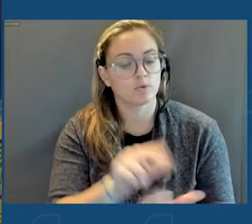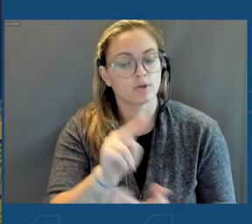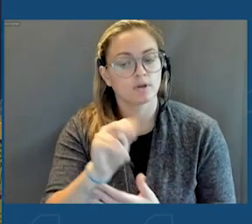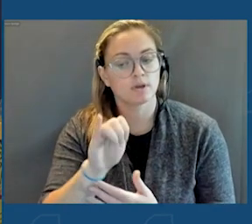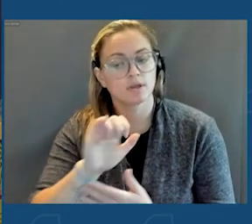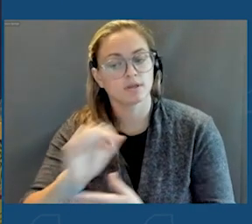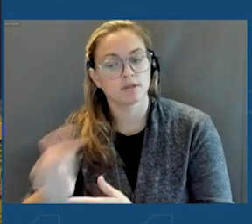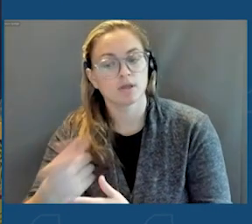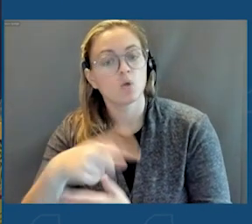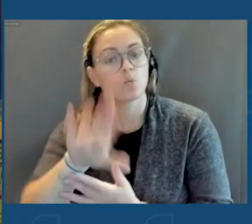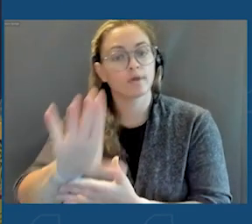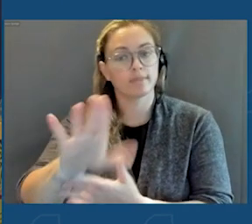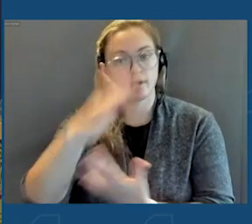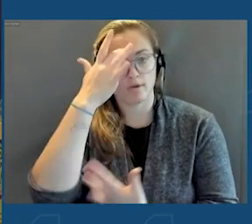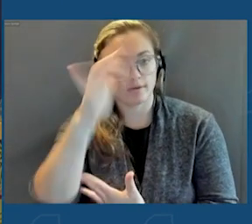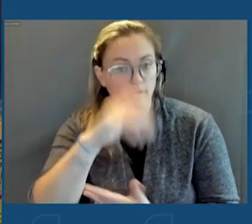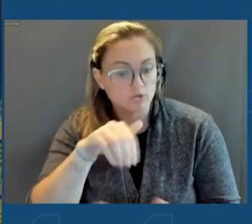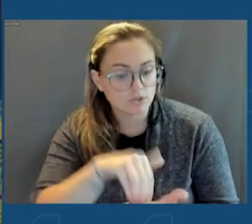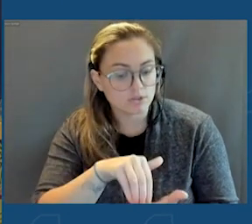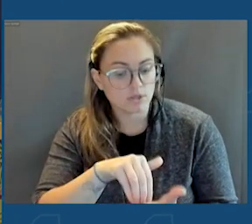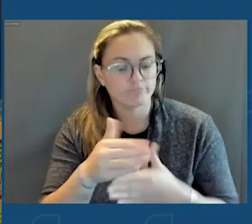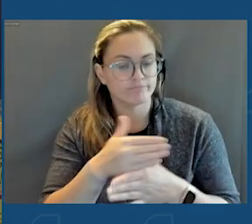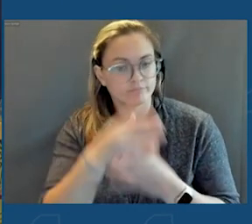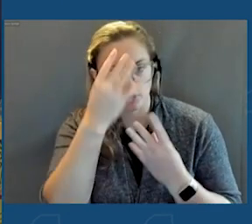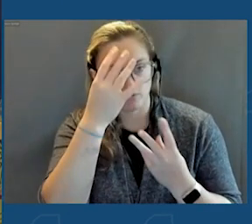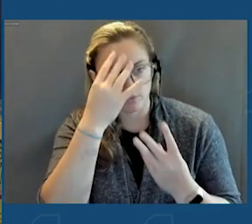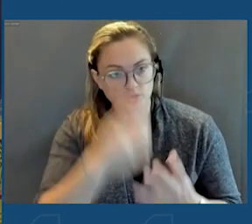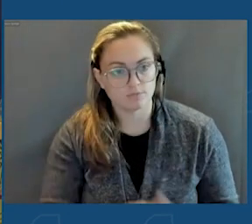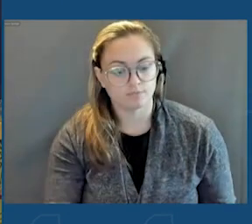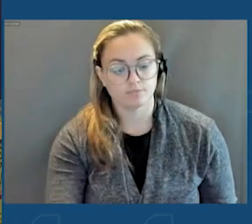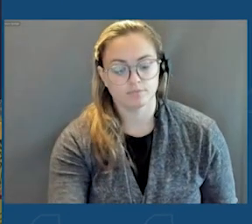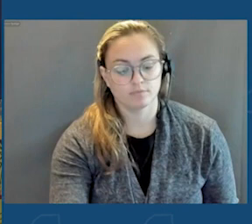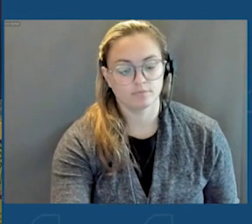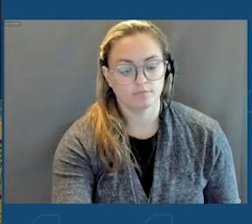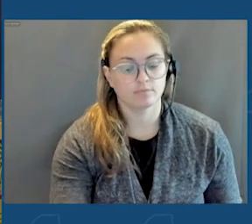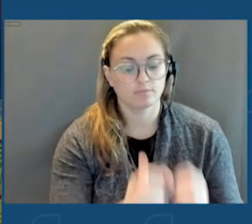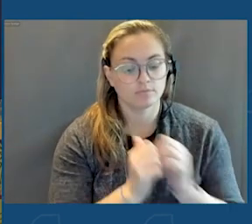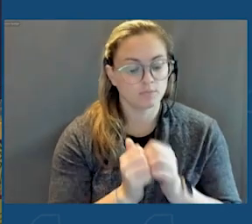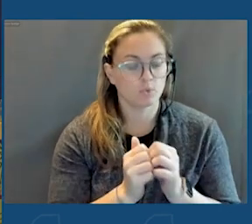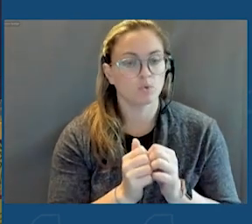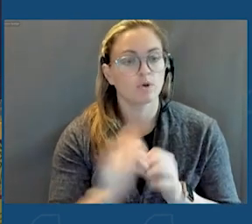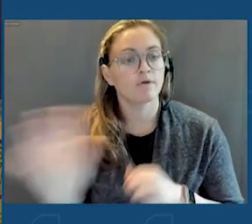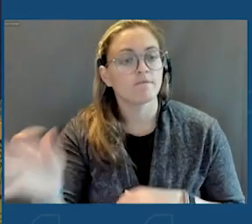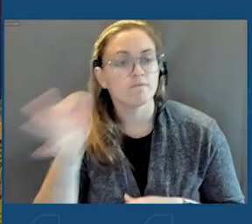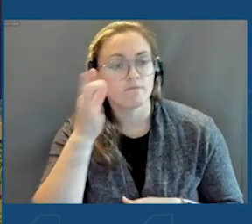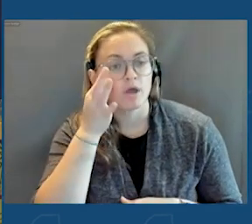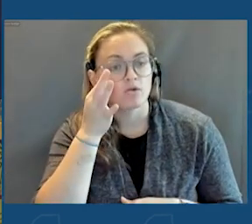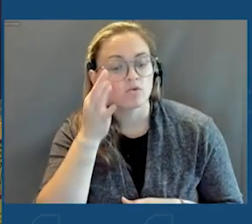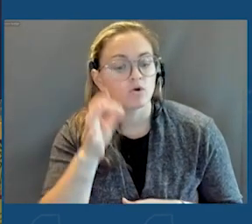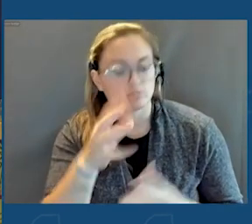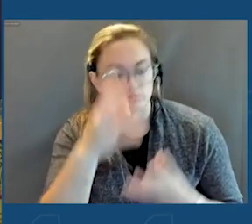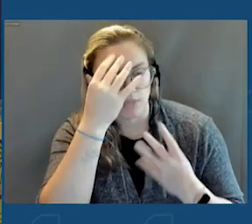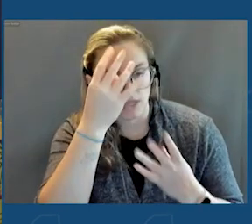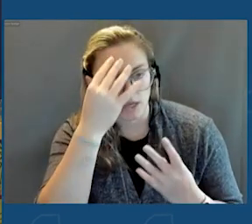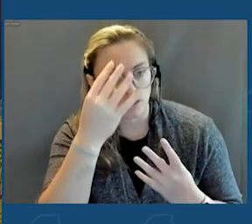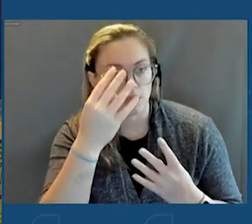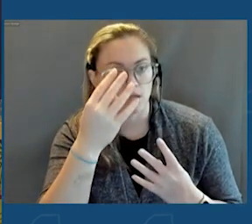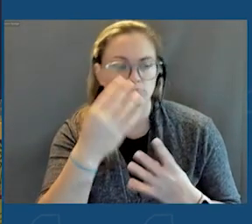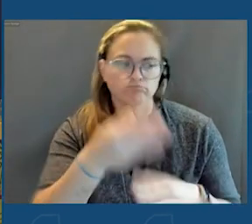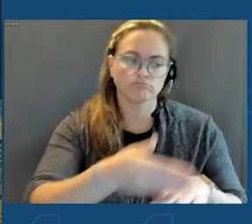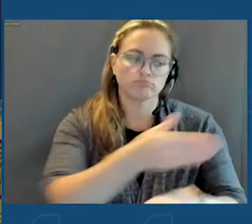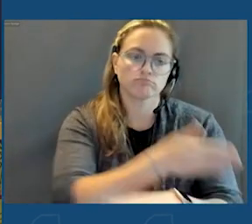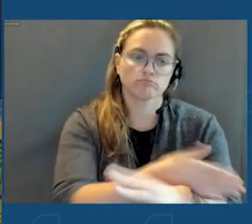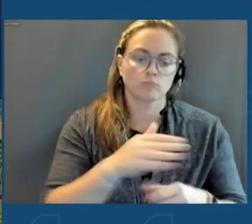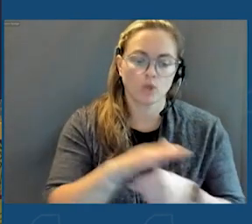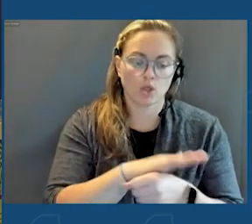their intelligence center, and sharing the information, bringing together federal data and optimizing it with local